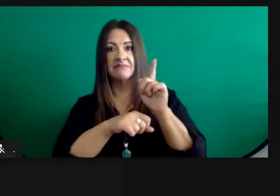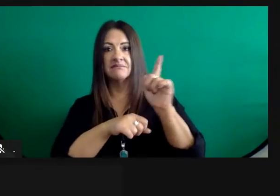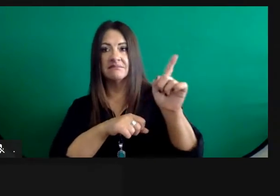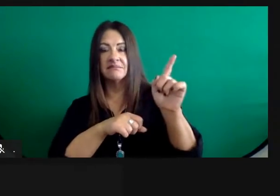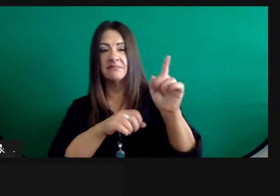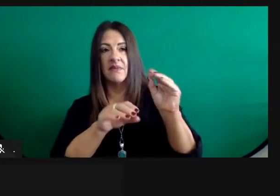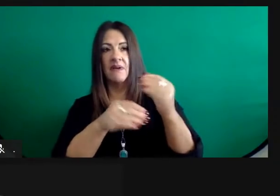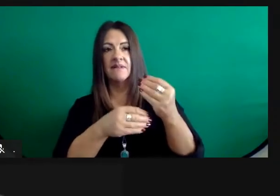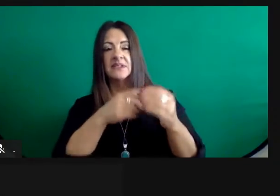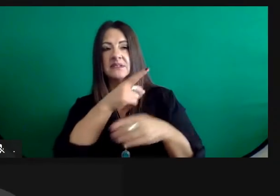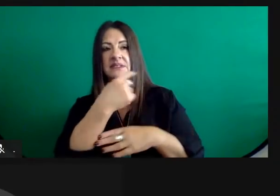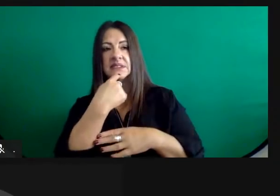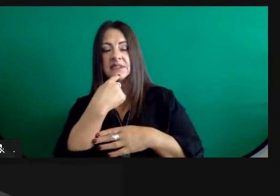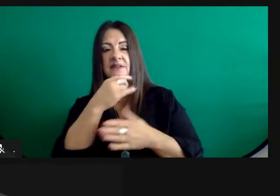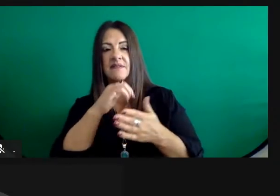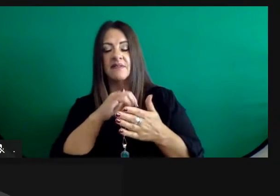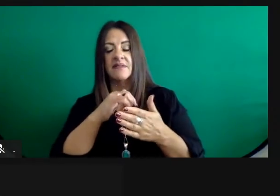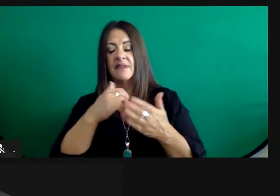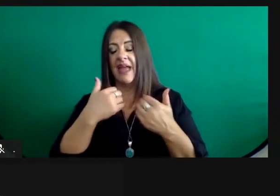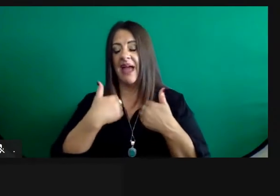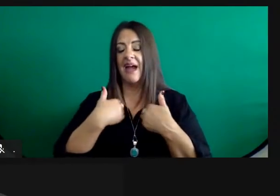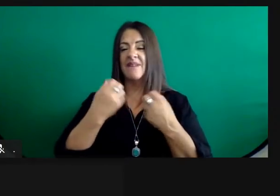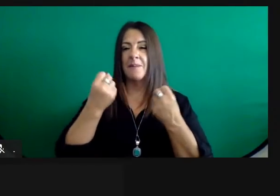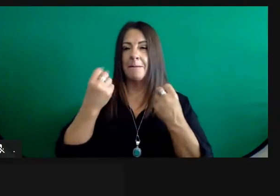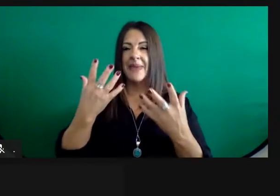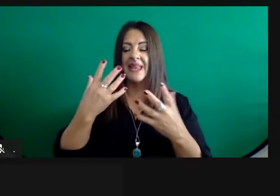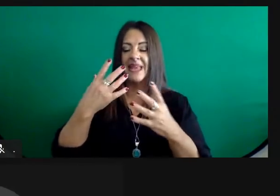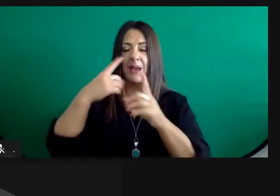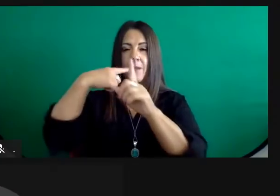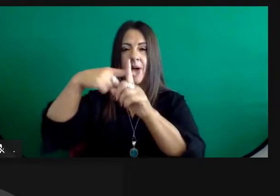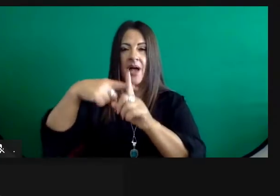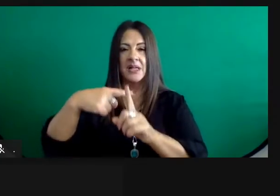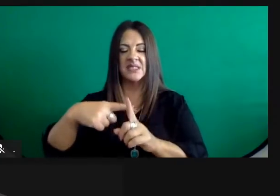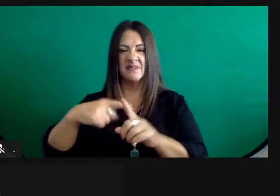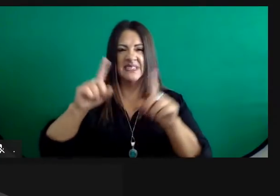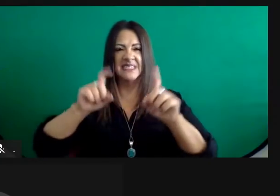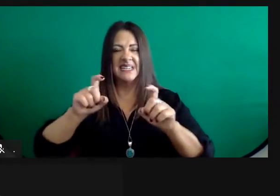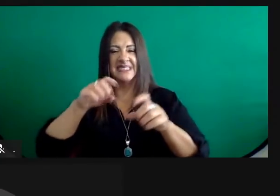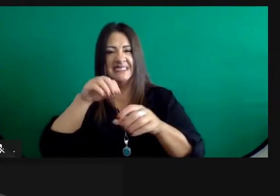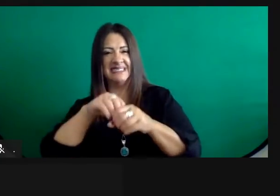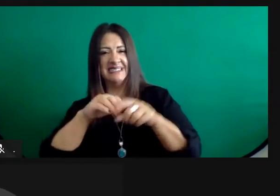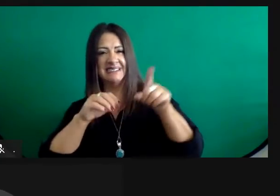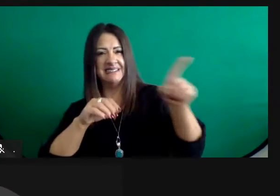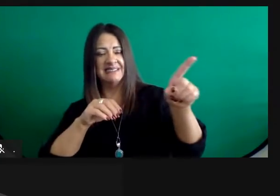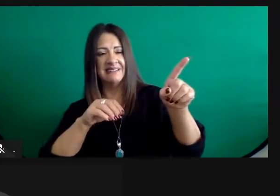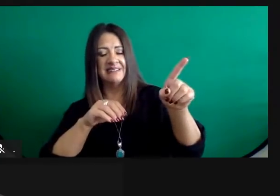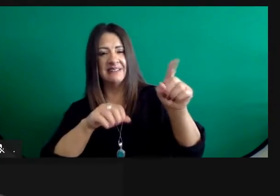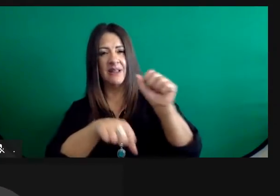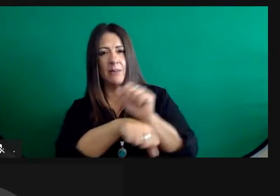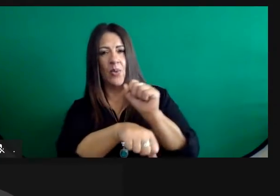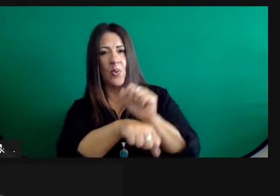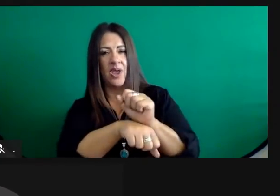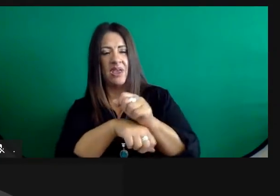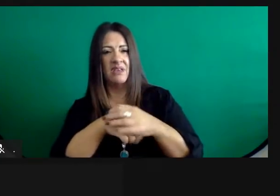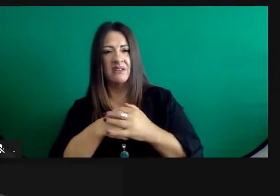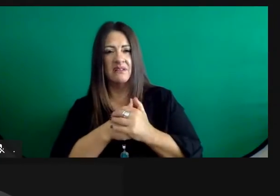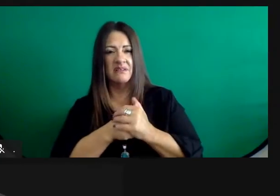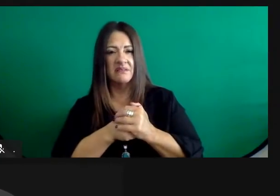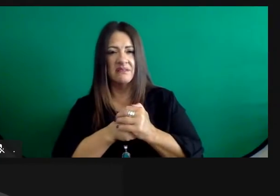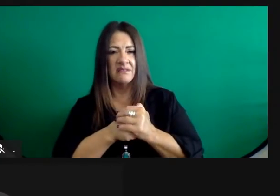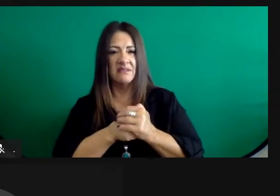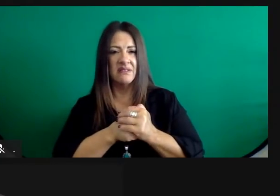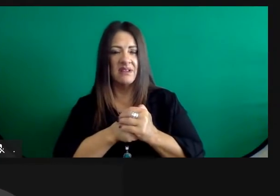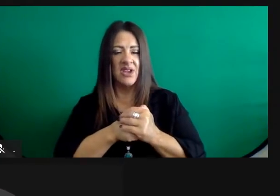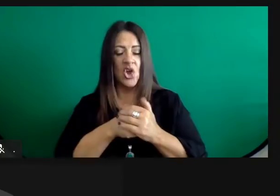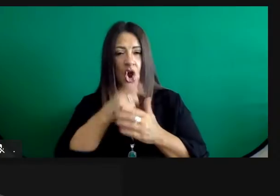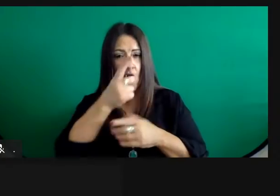a rising number of positive COVID test results. Are employees at any state offices undergoing twice weekly